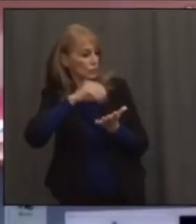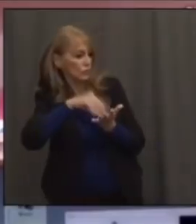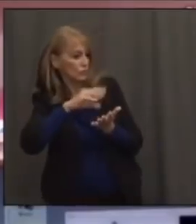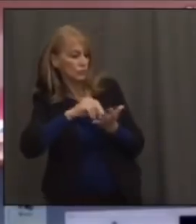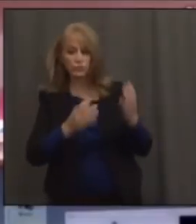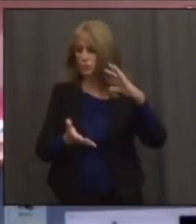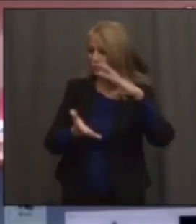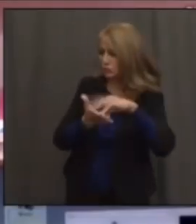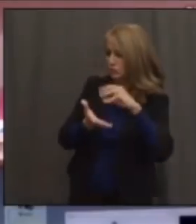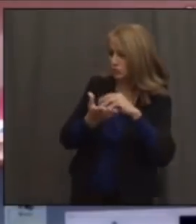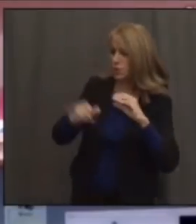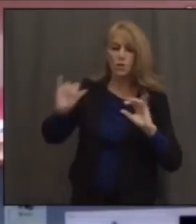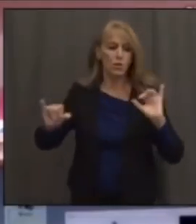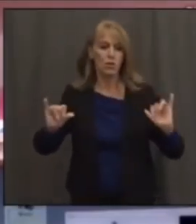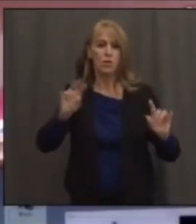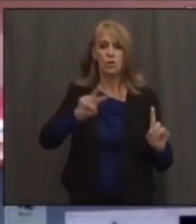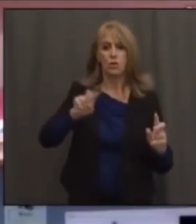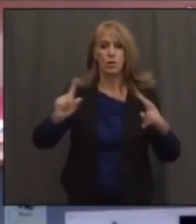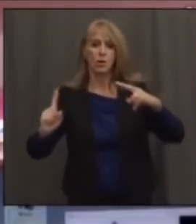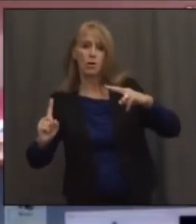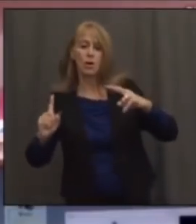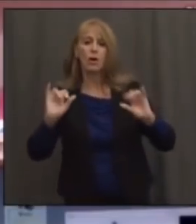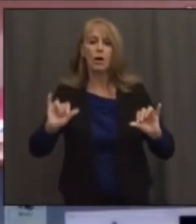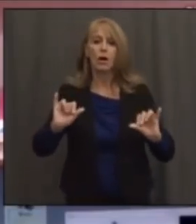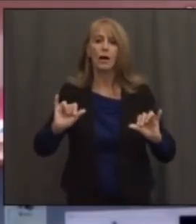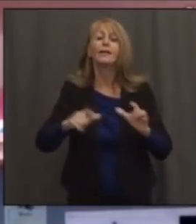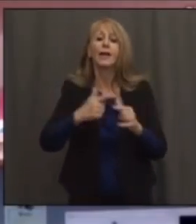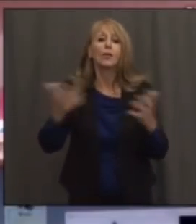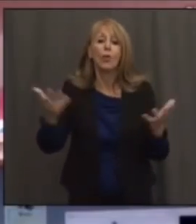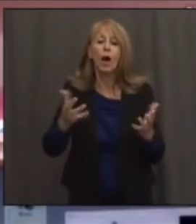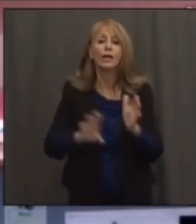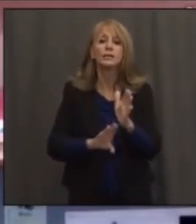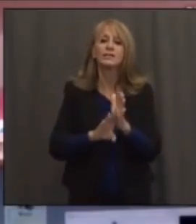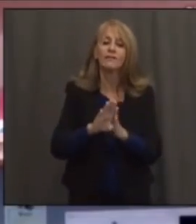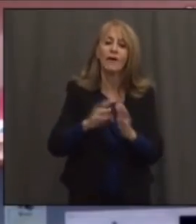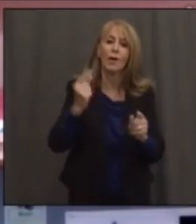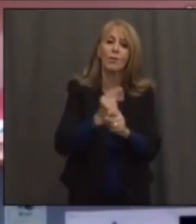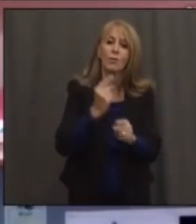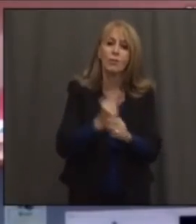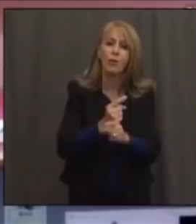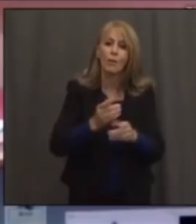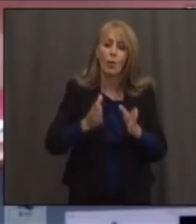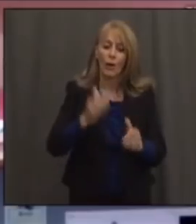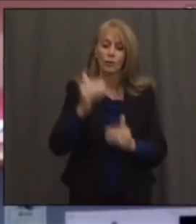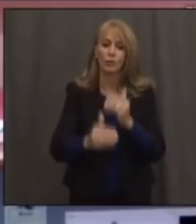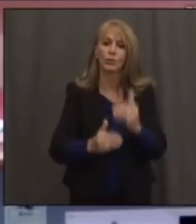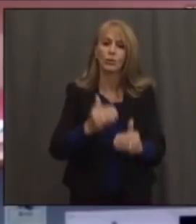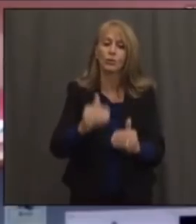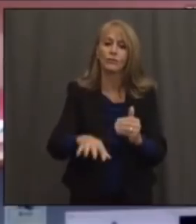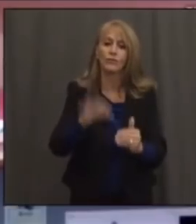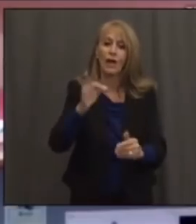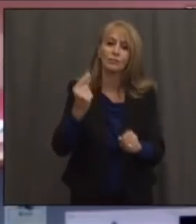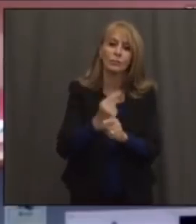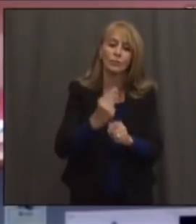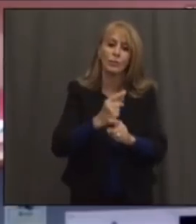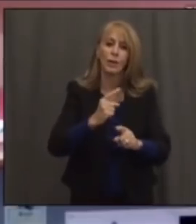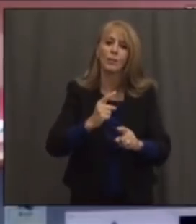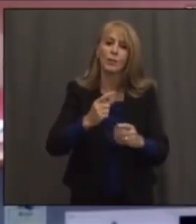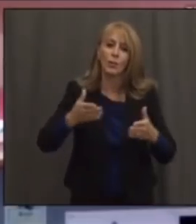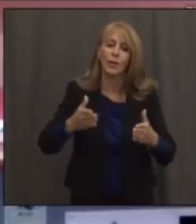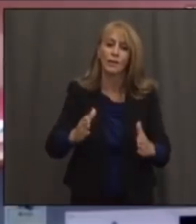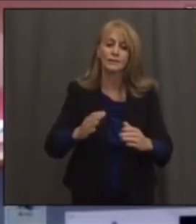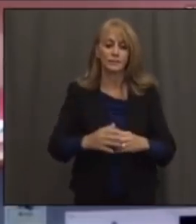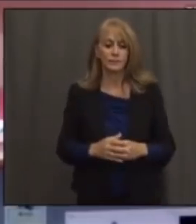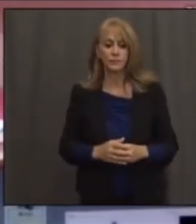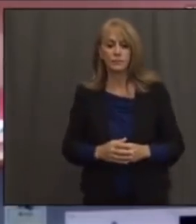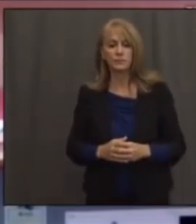discipline and understand their perspectives to craft the right outcome and the right solution for the state. I have